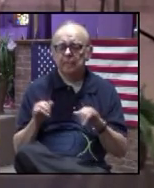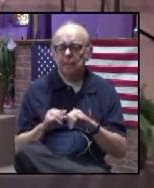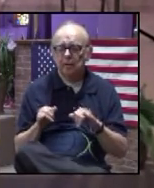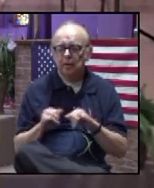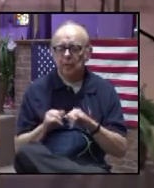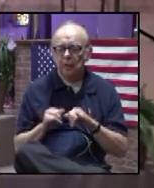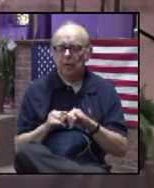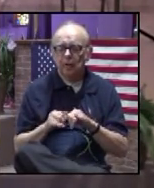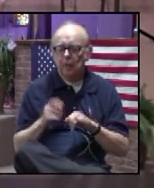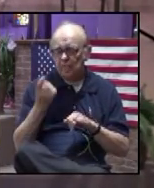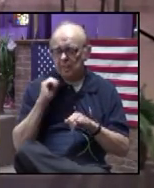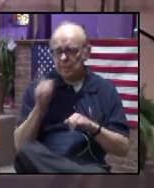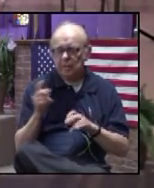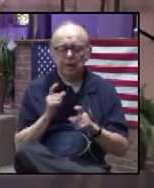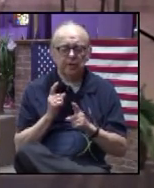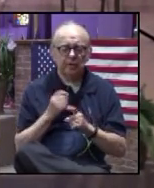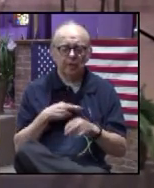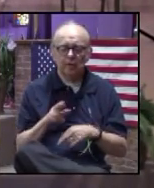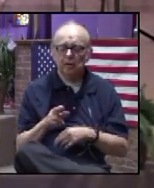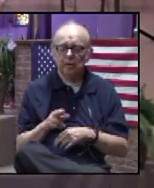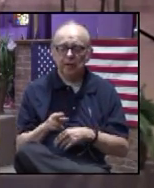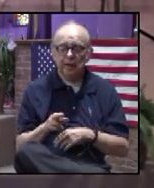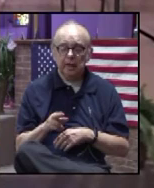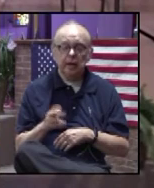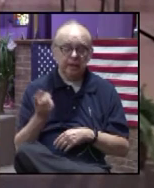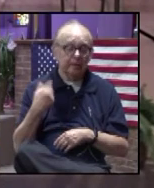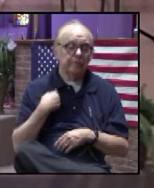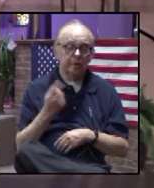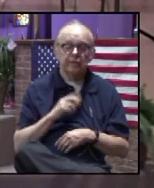into us his righteousness, not mine.